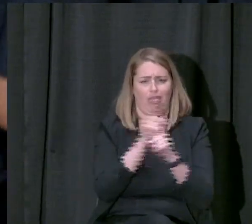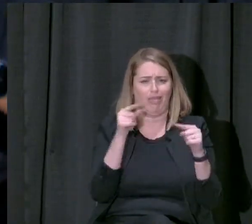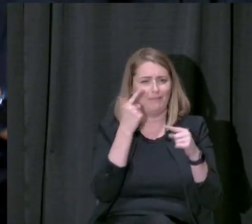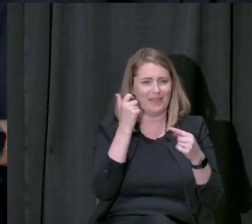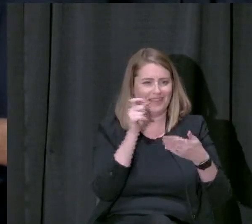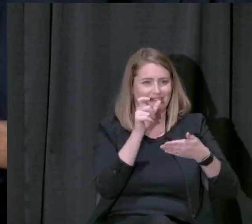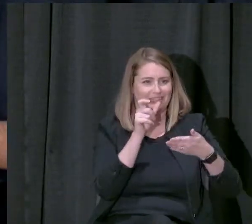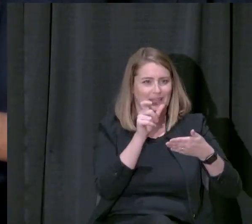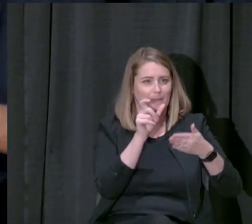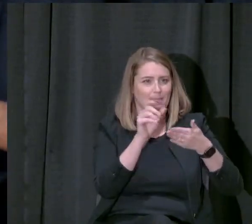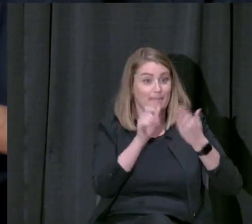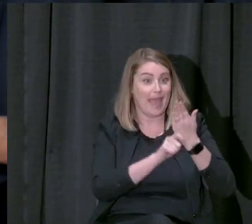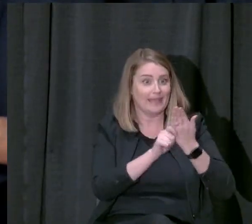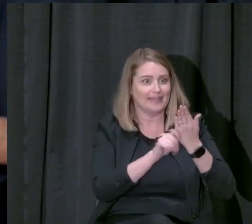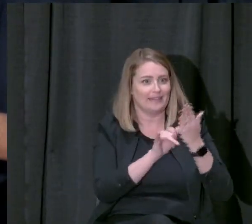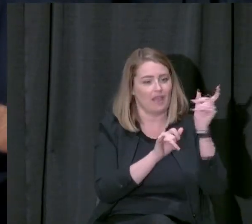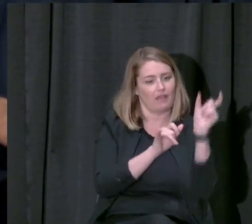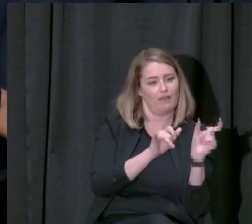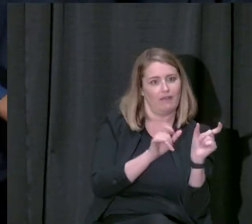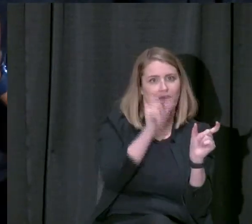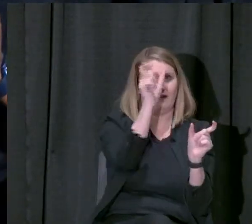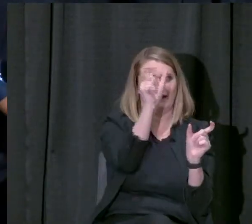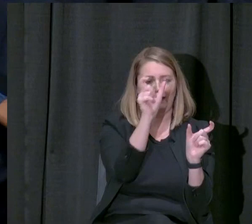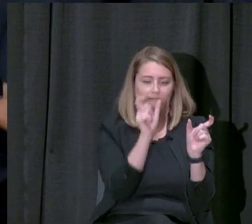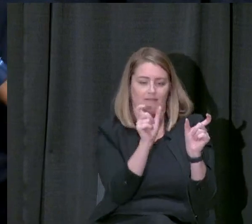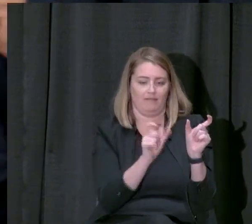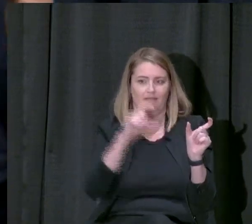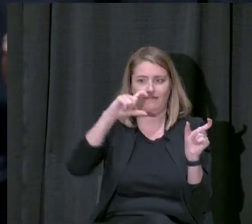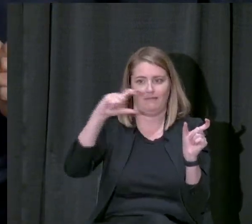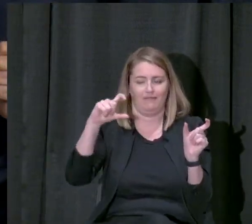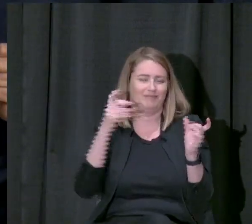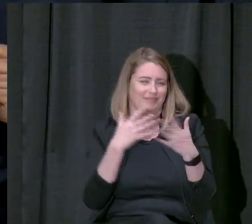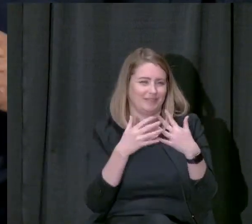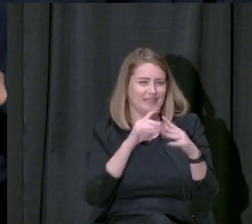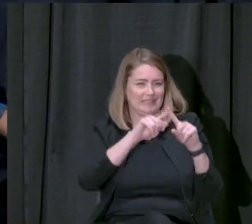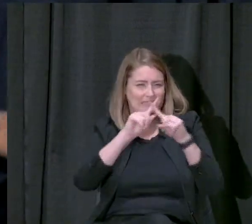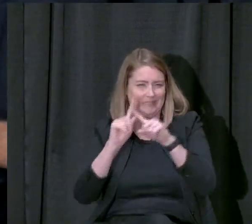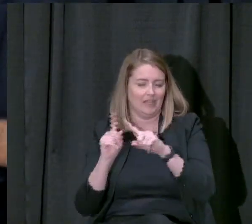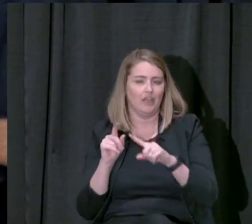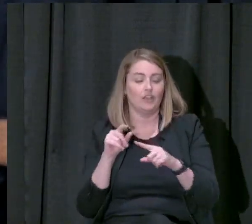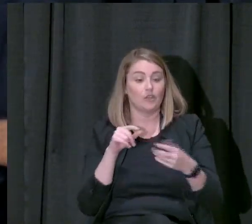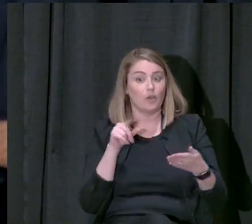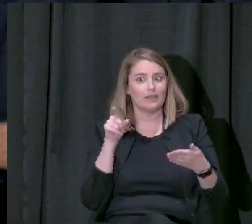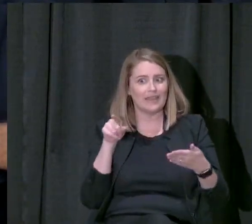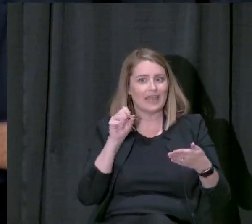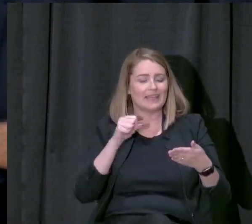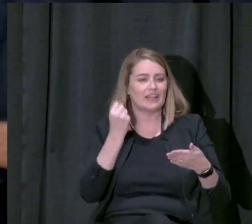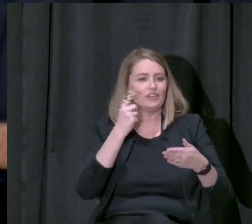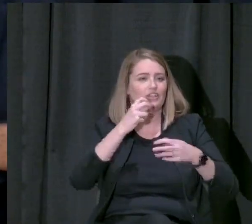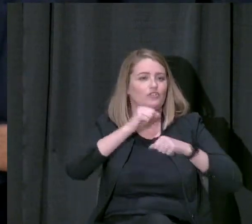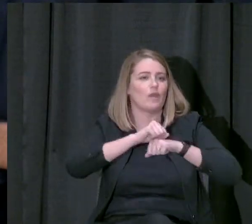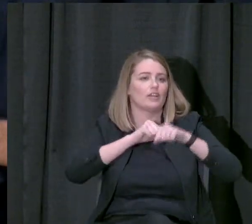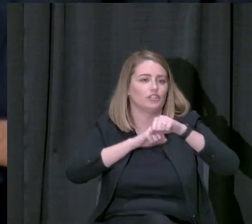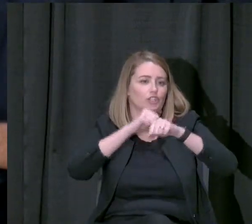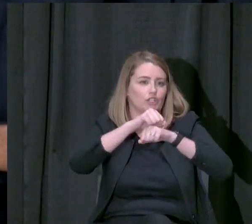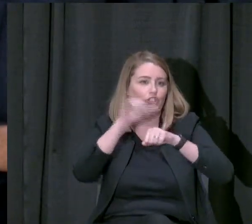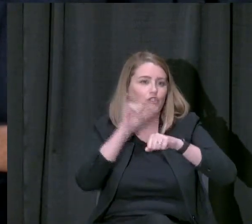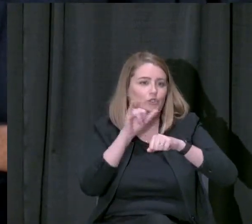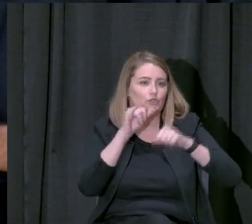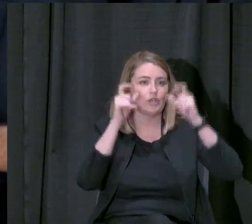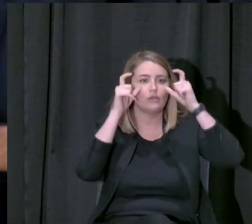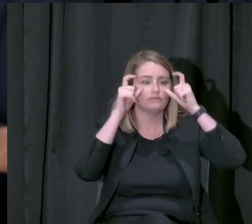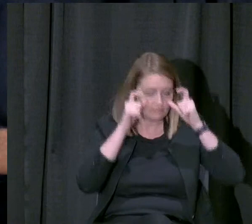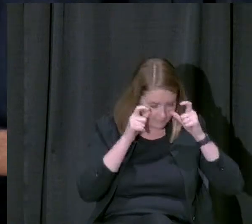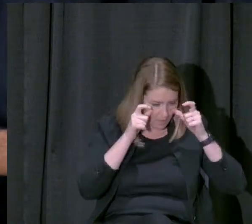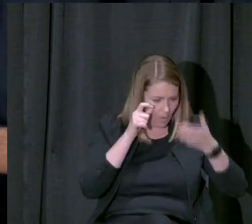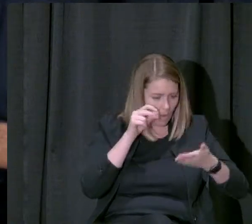over the past few years is we've worked on an AI. It's able to not just understand text, but also understand the structure of the text and then speak it out to you